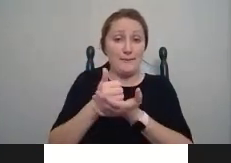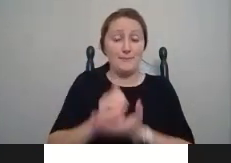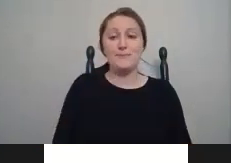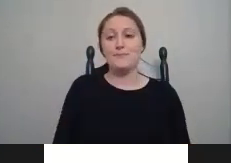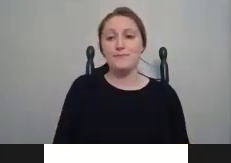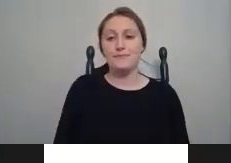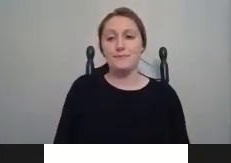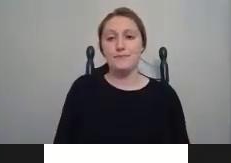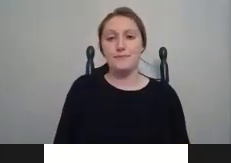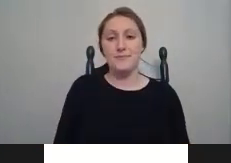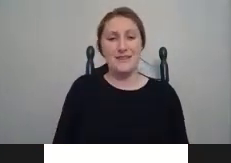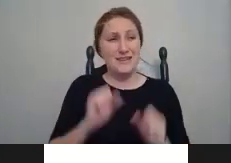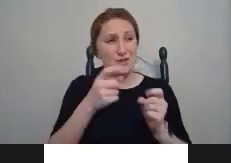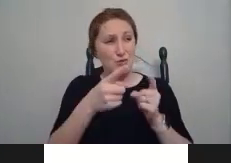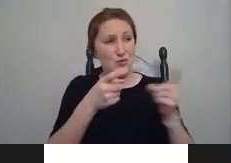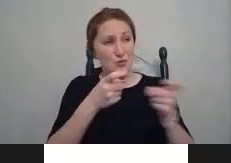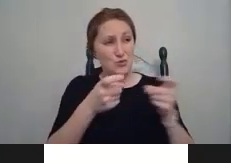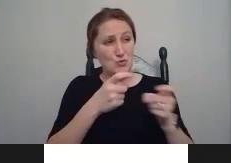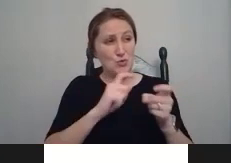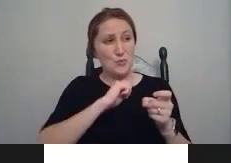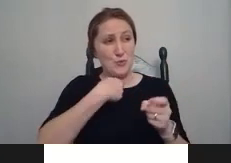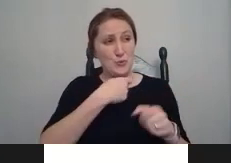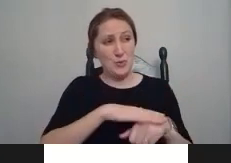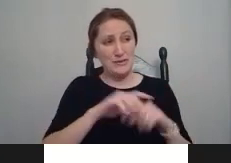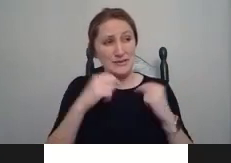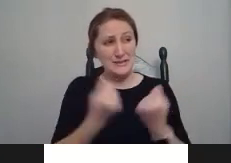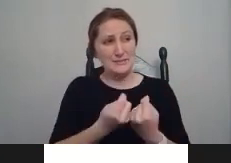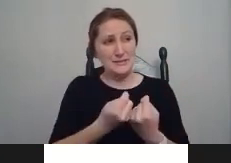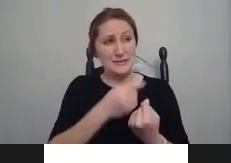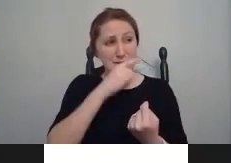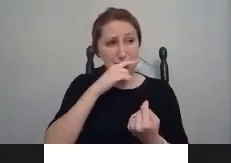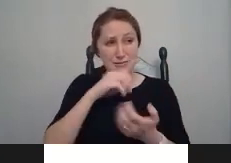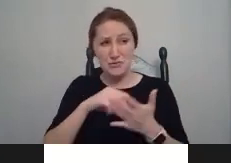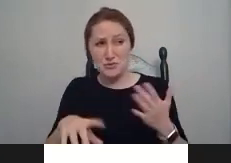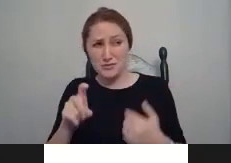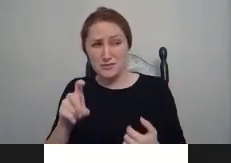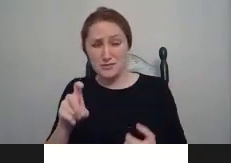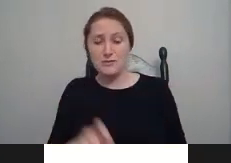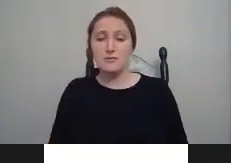that? Can you control people's mute on Teams between a kid and a student? I don't know.